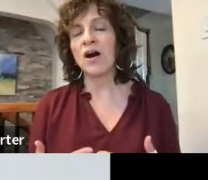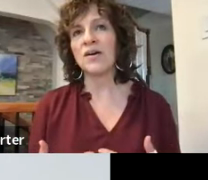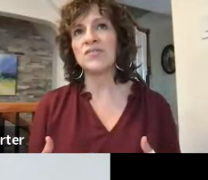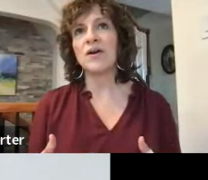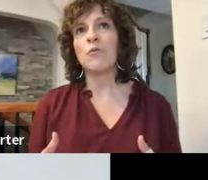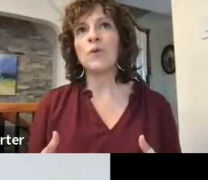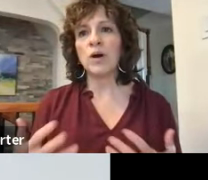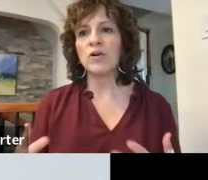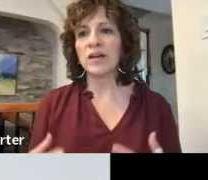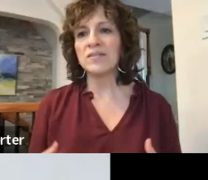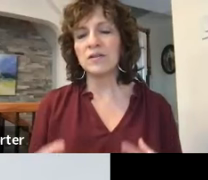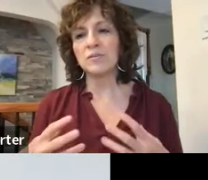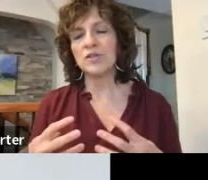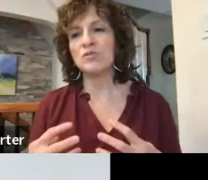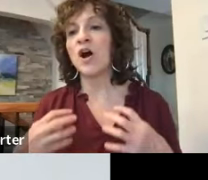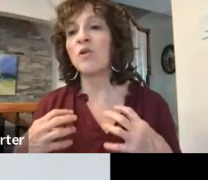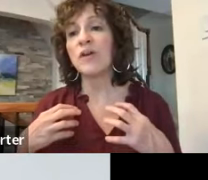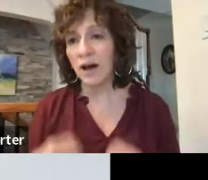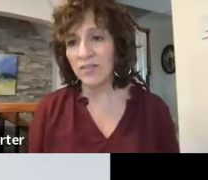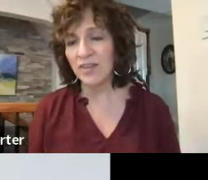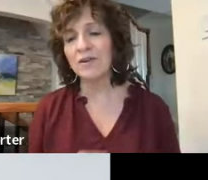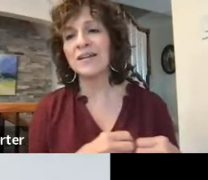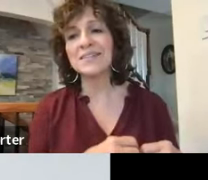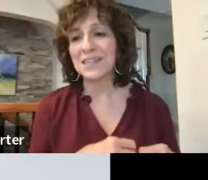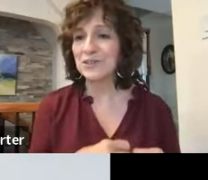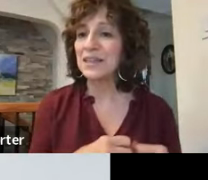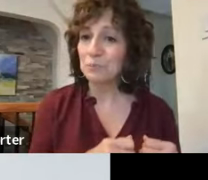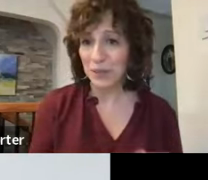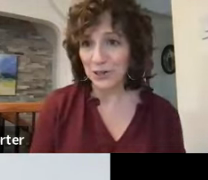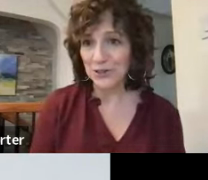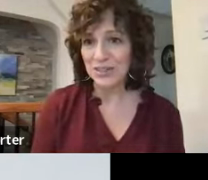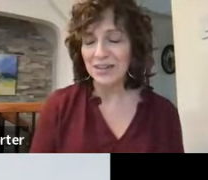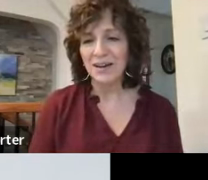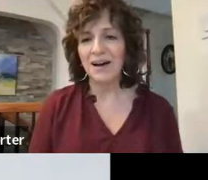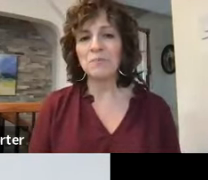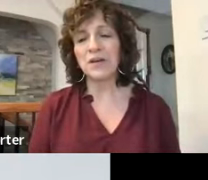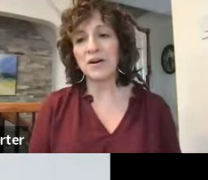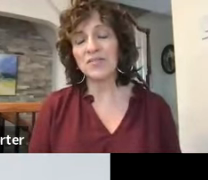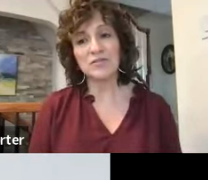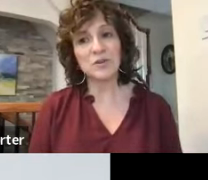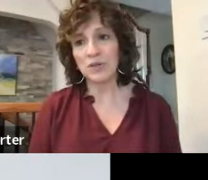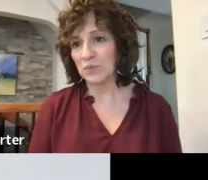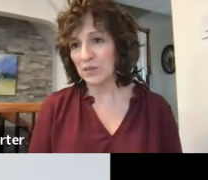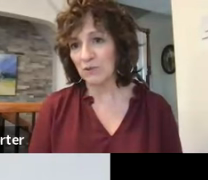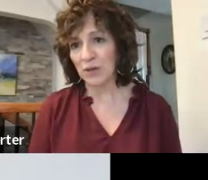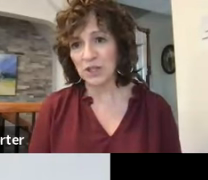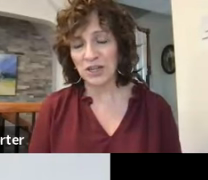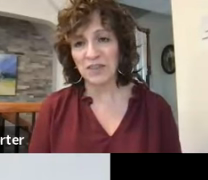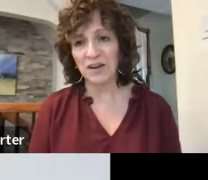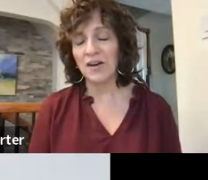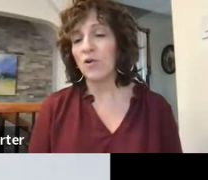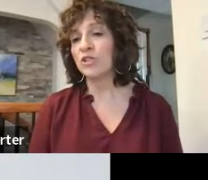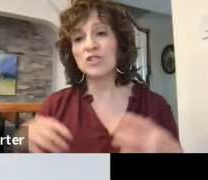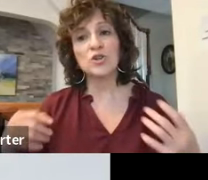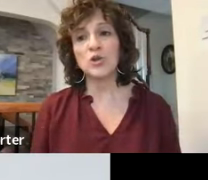this because we want our kids to talk with us and not necessarily their peers, because there's so much misinformation